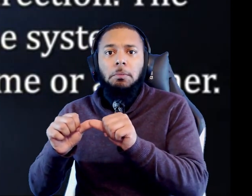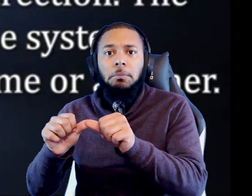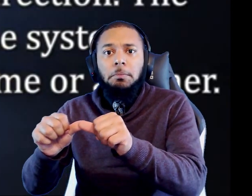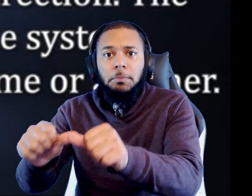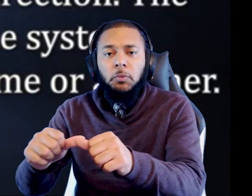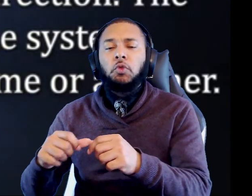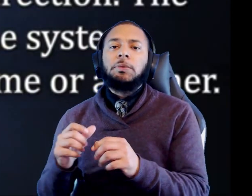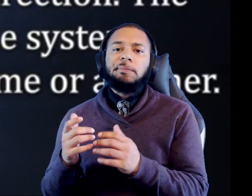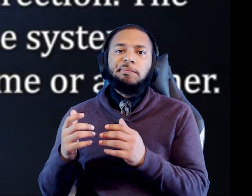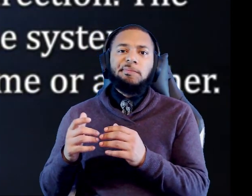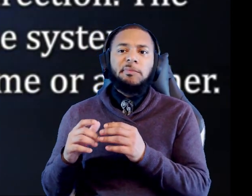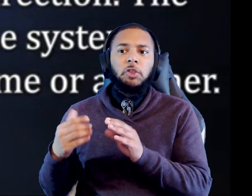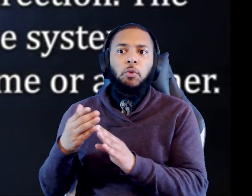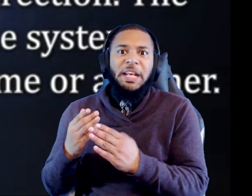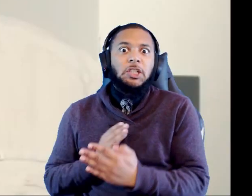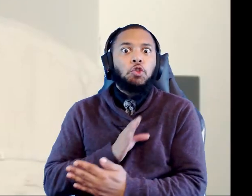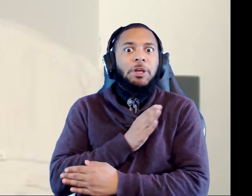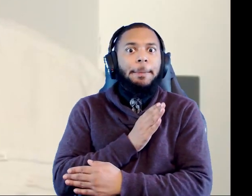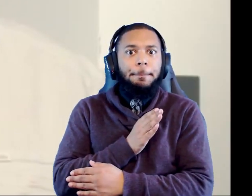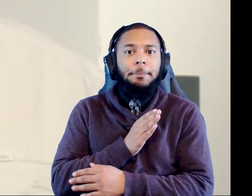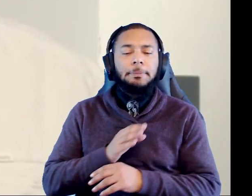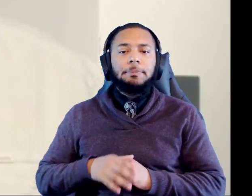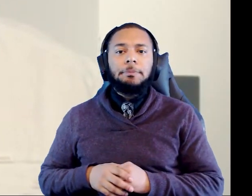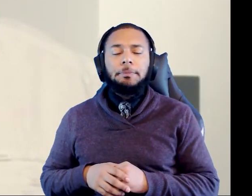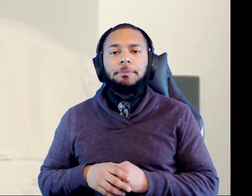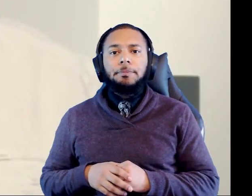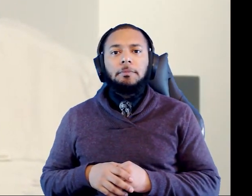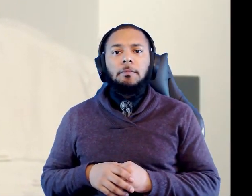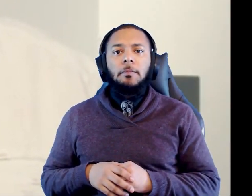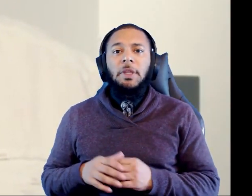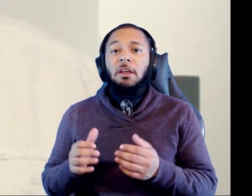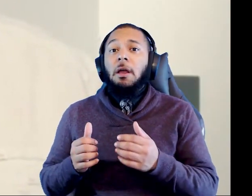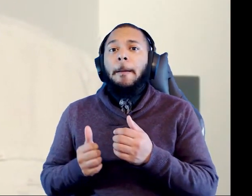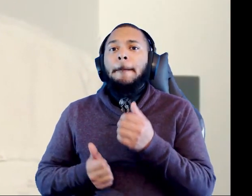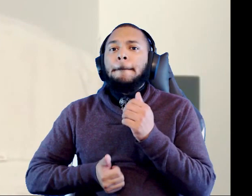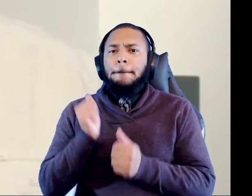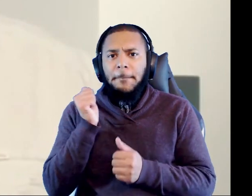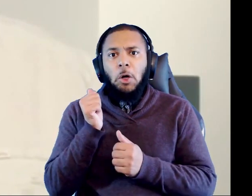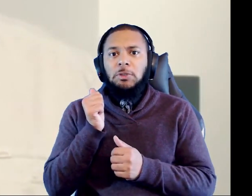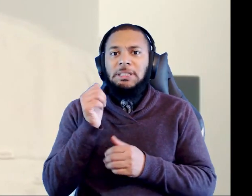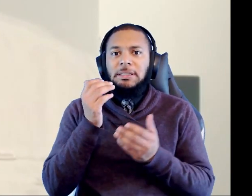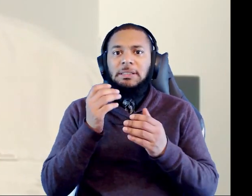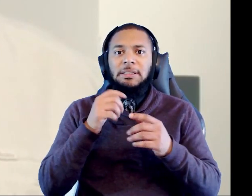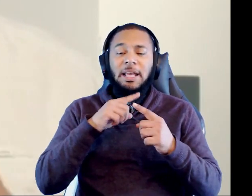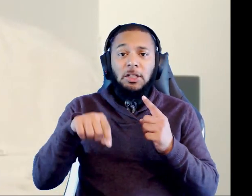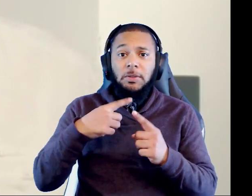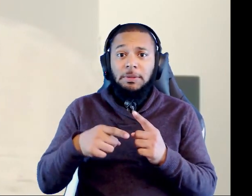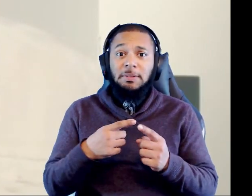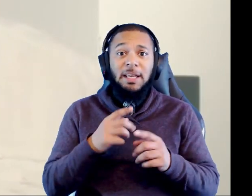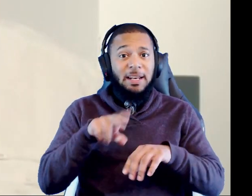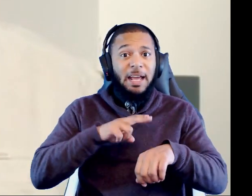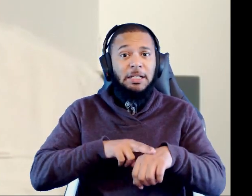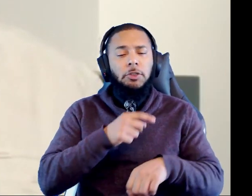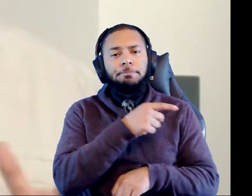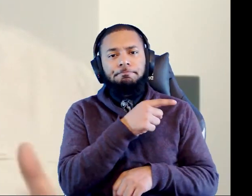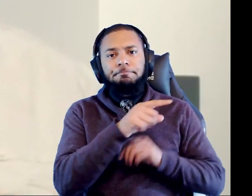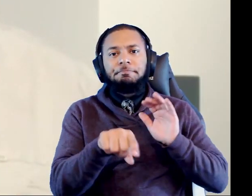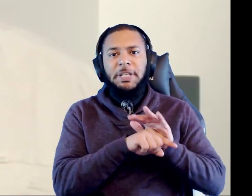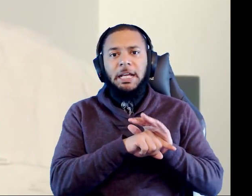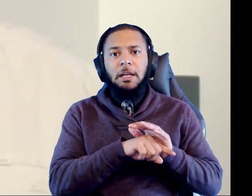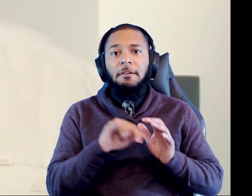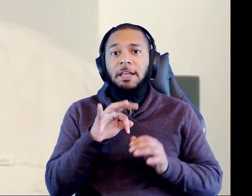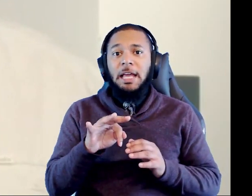toward one extreme or another. Most systems in nature are negative feedback loops. Typically, if there's a disturbance or